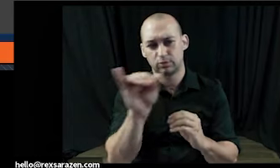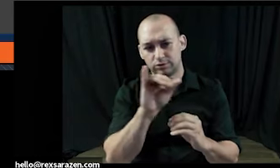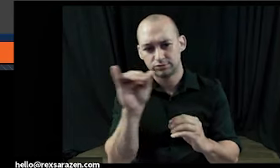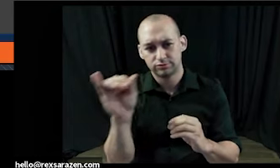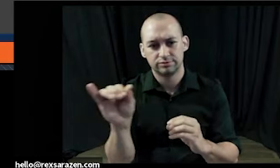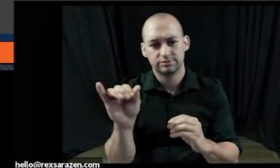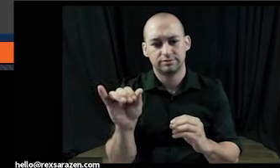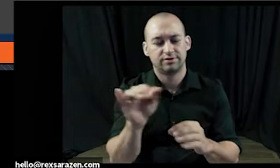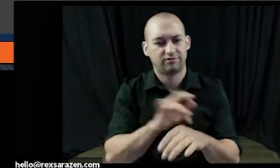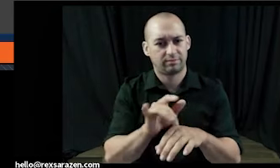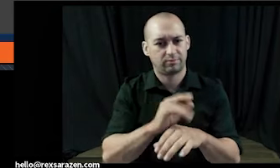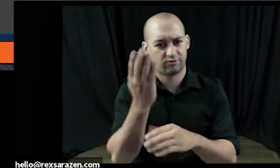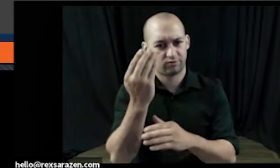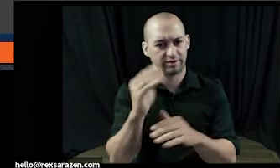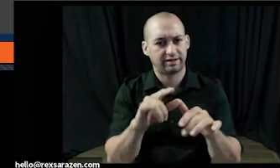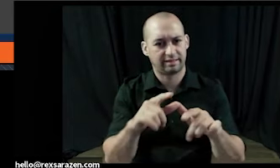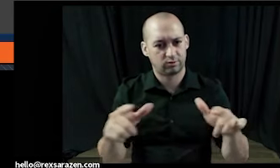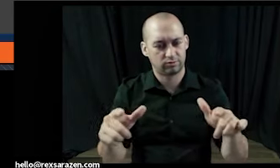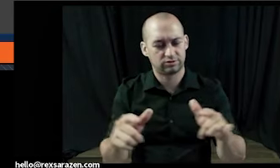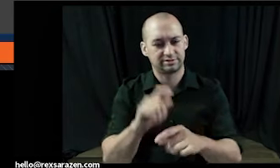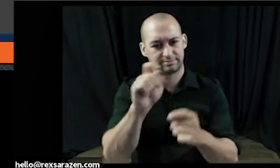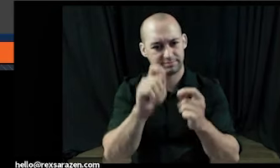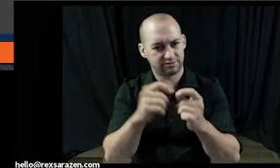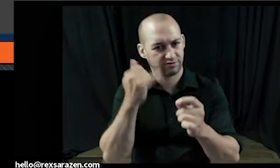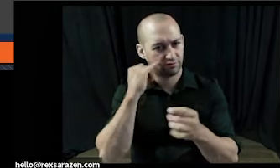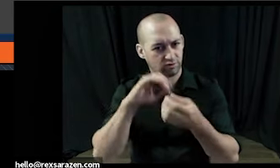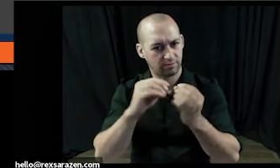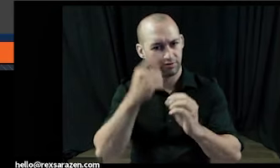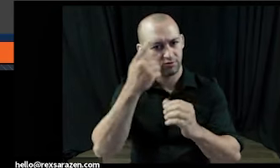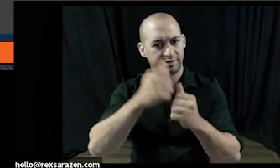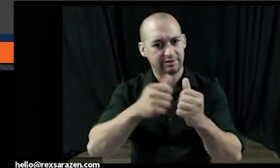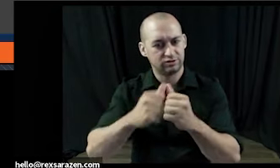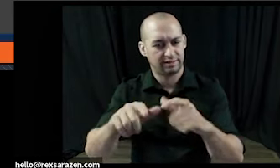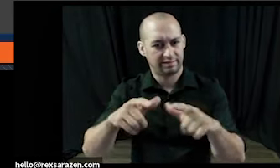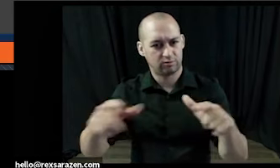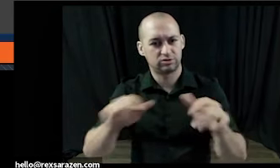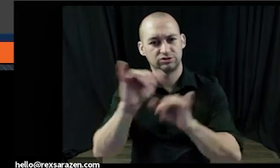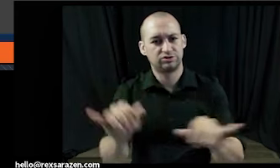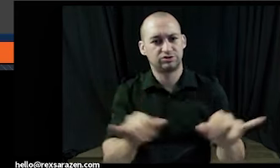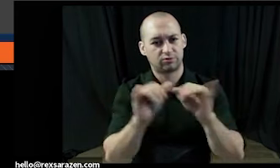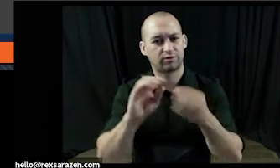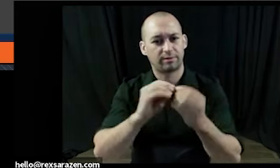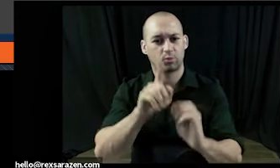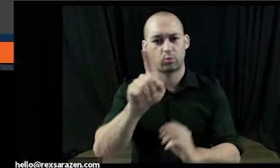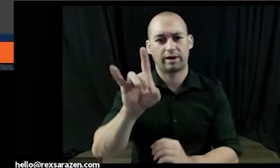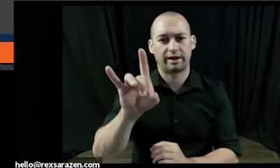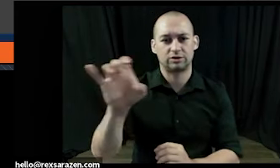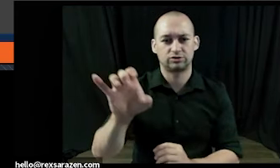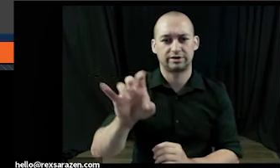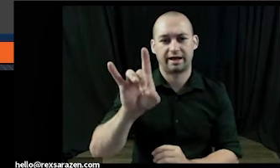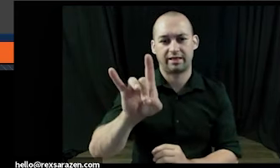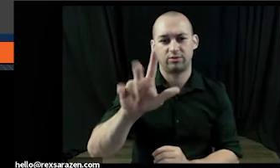14 languages. We have specific phone numbers for each of the languages, but our general number is